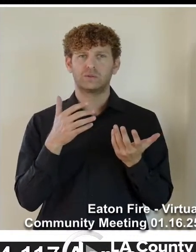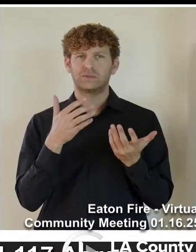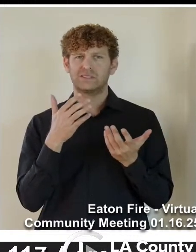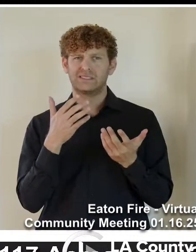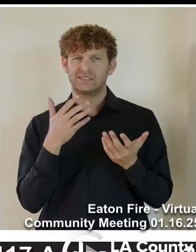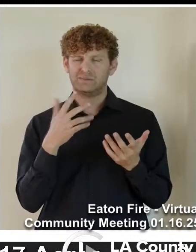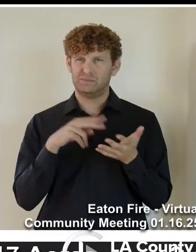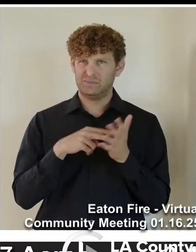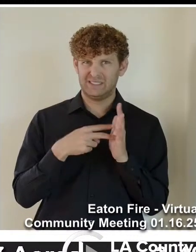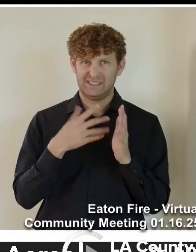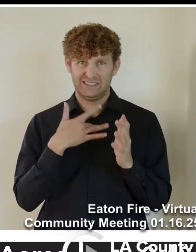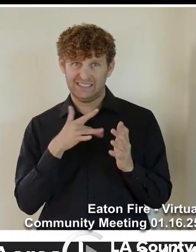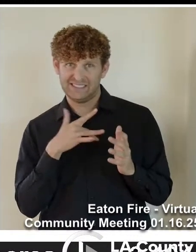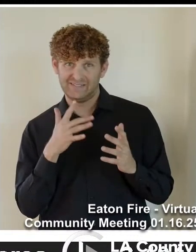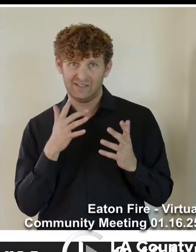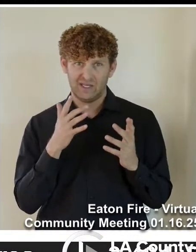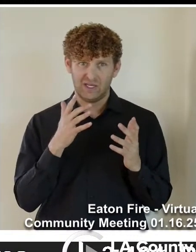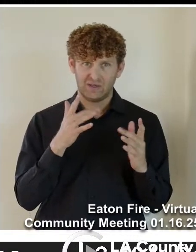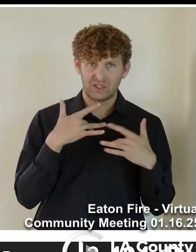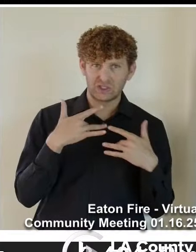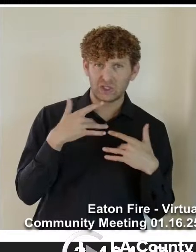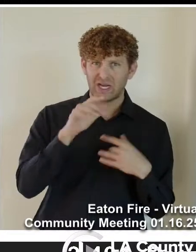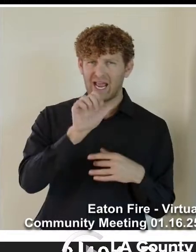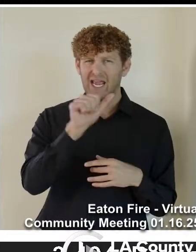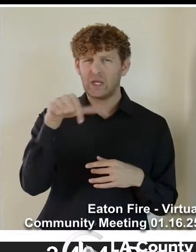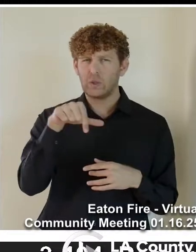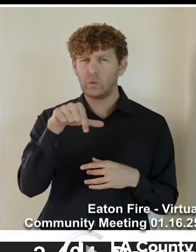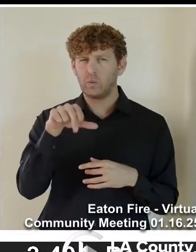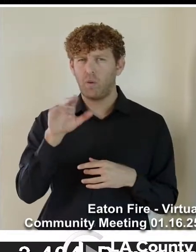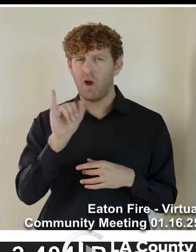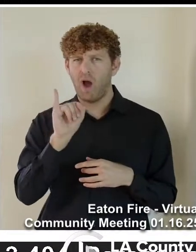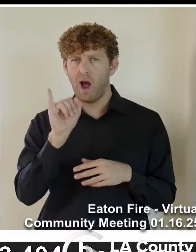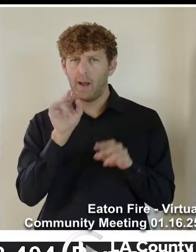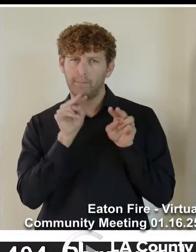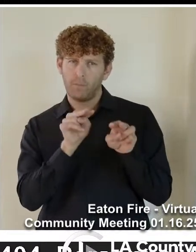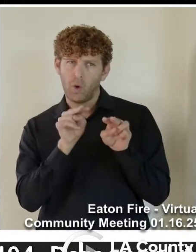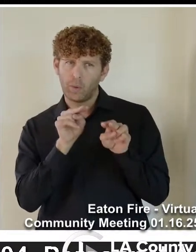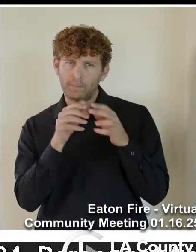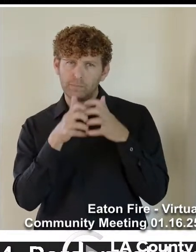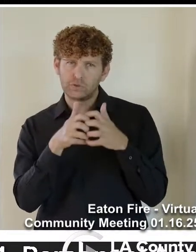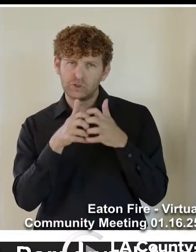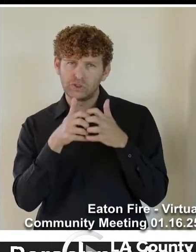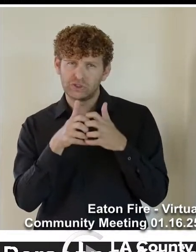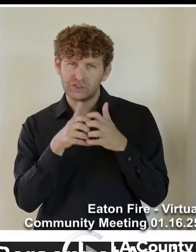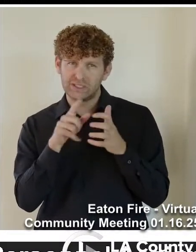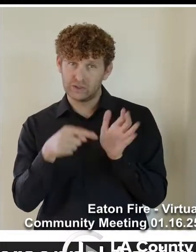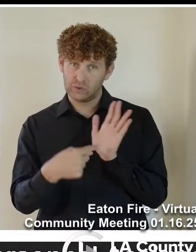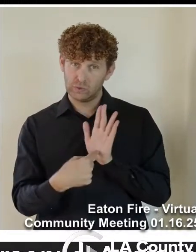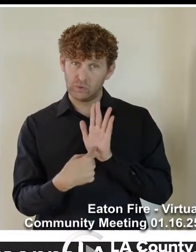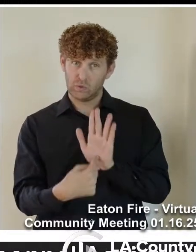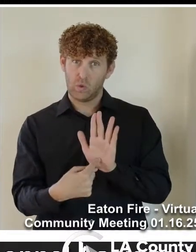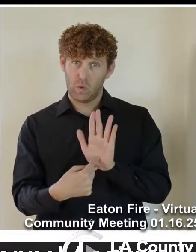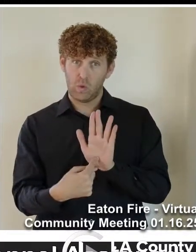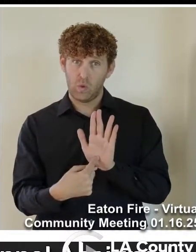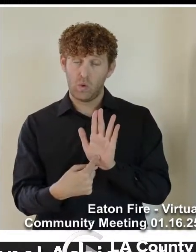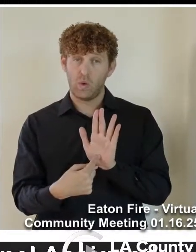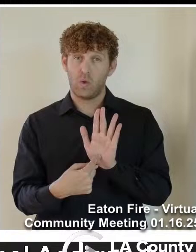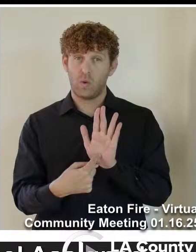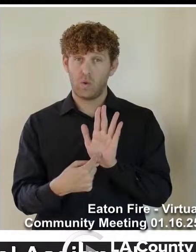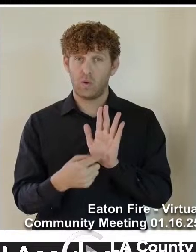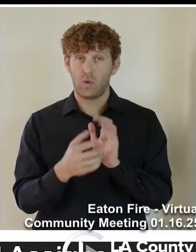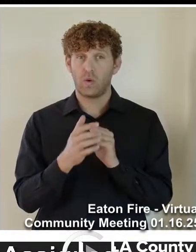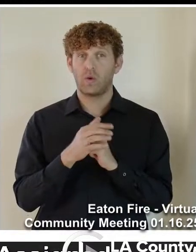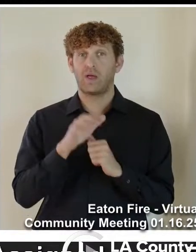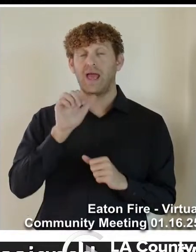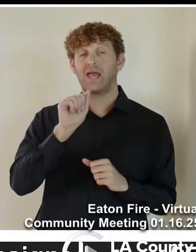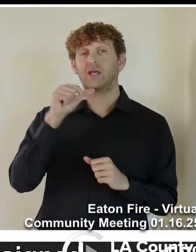our AQI monitors don't reflect the volatile organic compounds that are associated with when structures burn. So the AQI